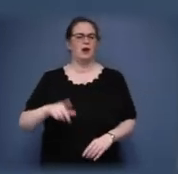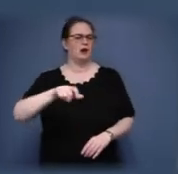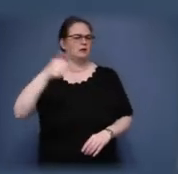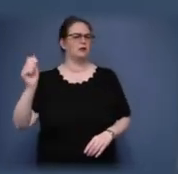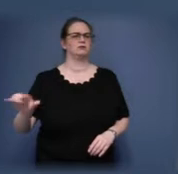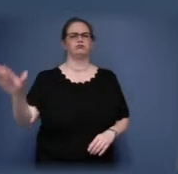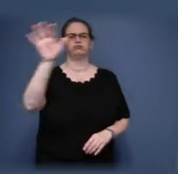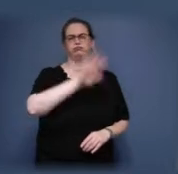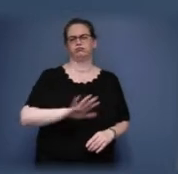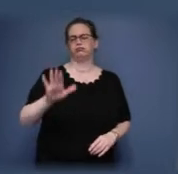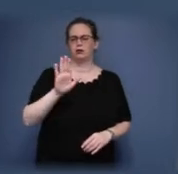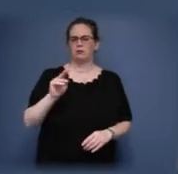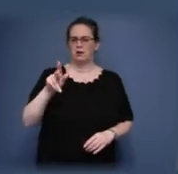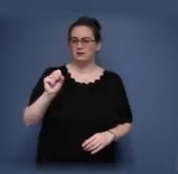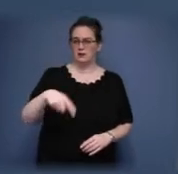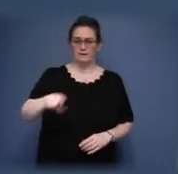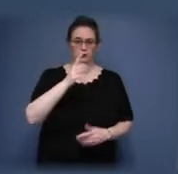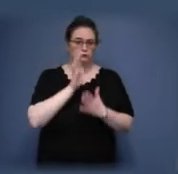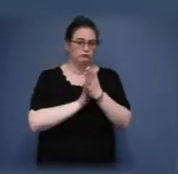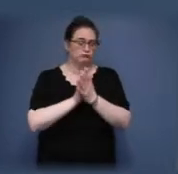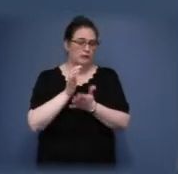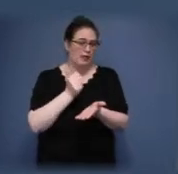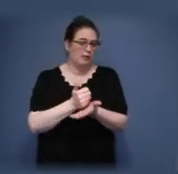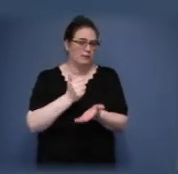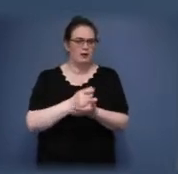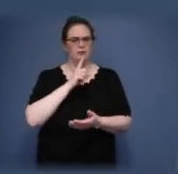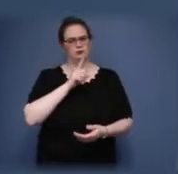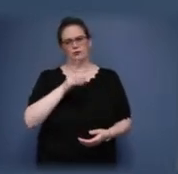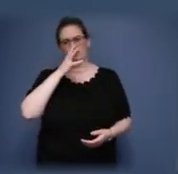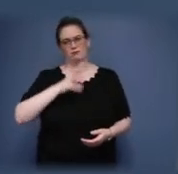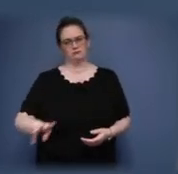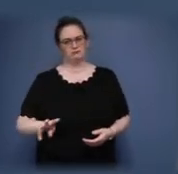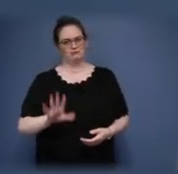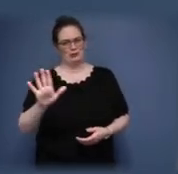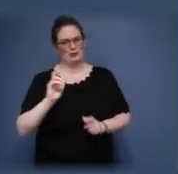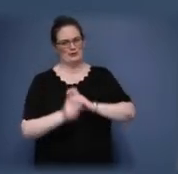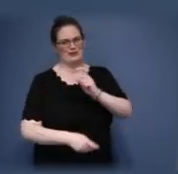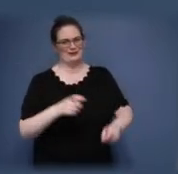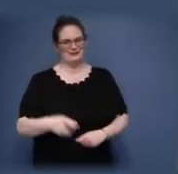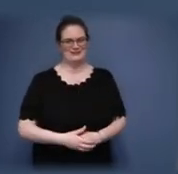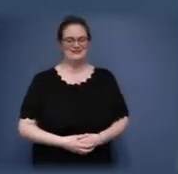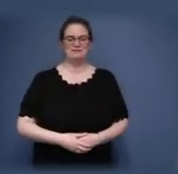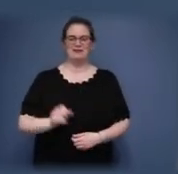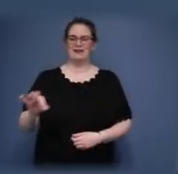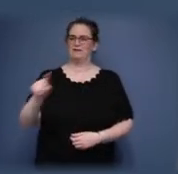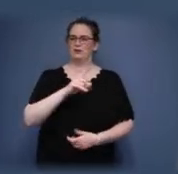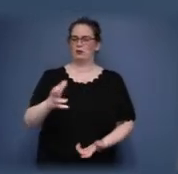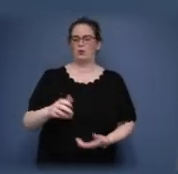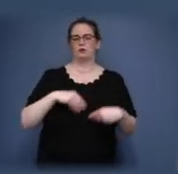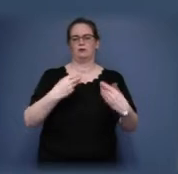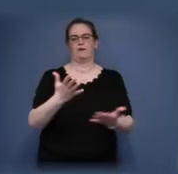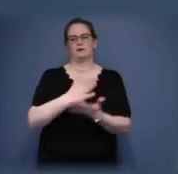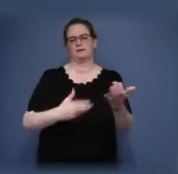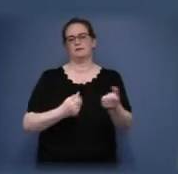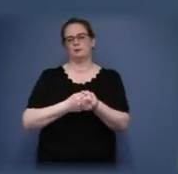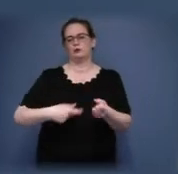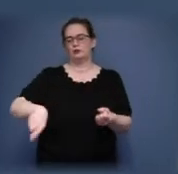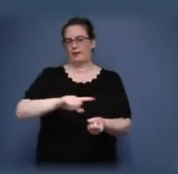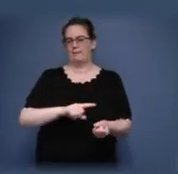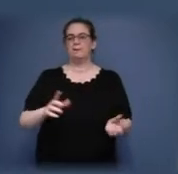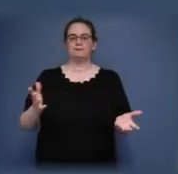throughout Bucks County. If you're interested in helping, I'm sure they would not turn away a donation if you wanted to provide some support to them.